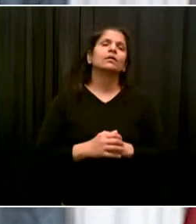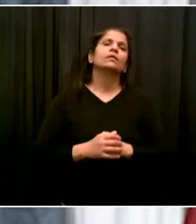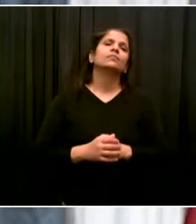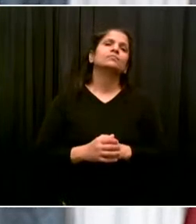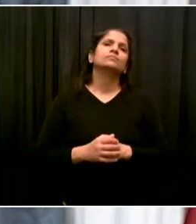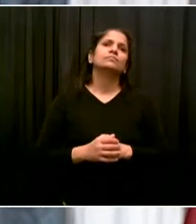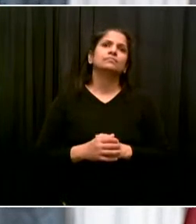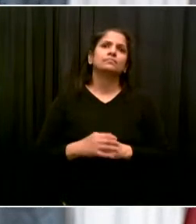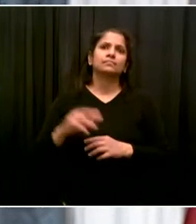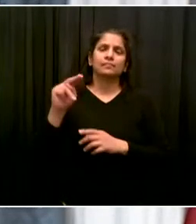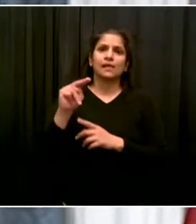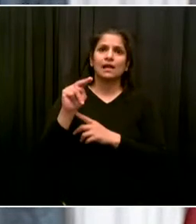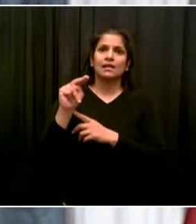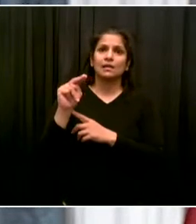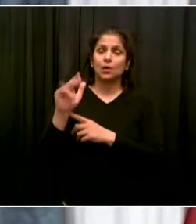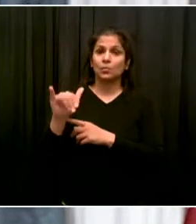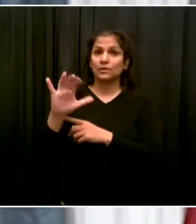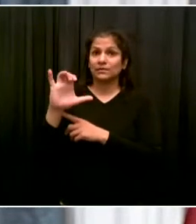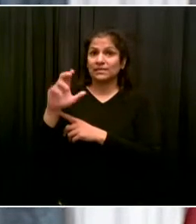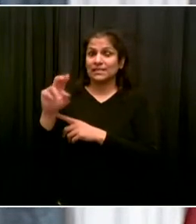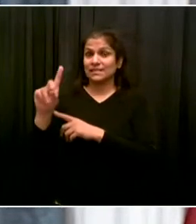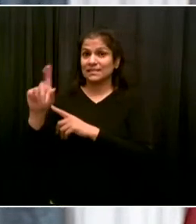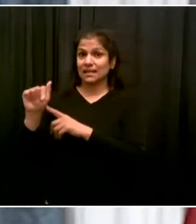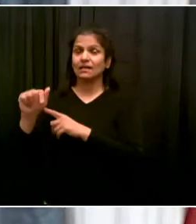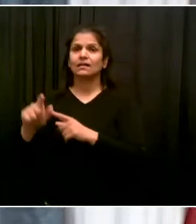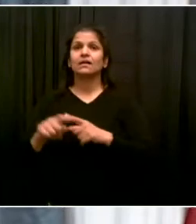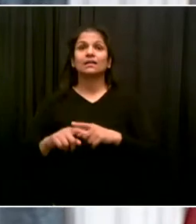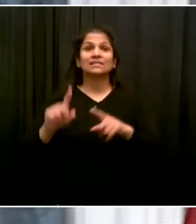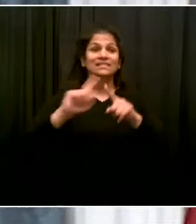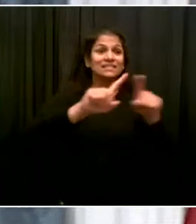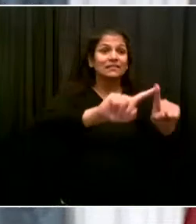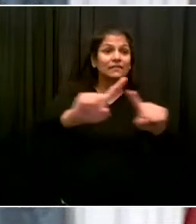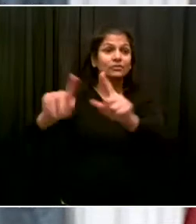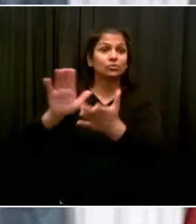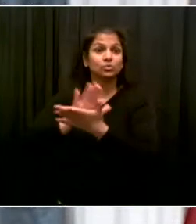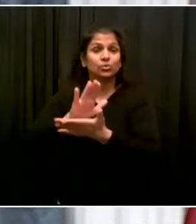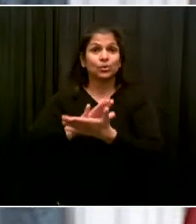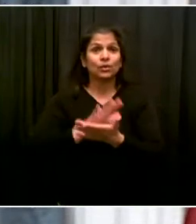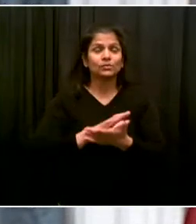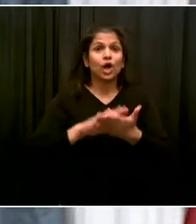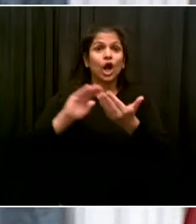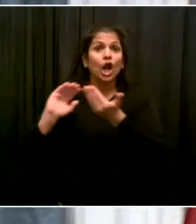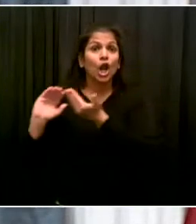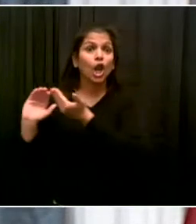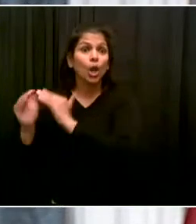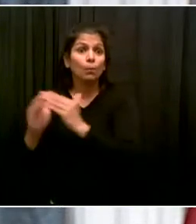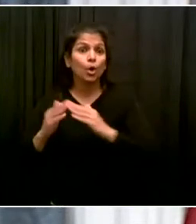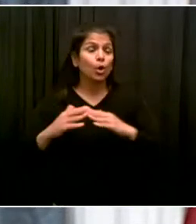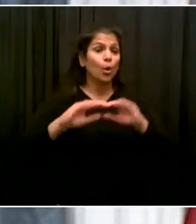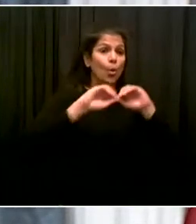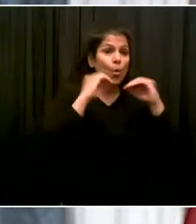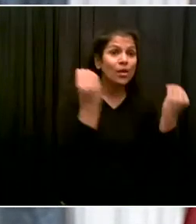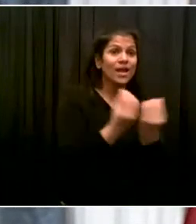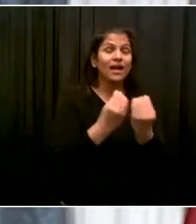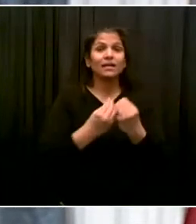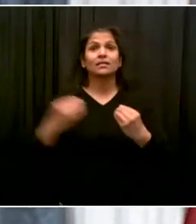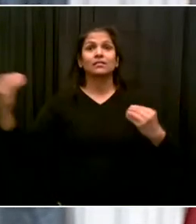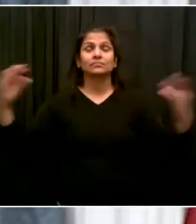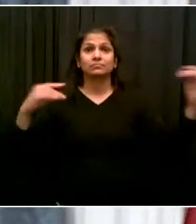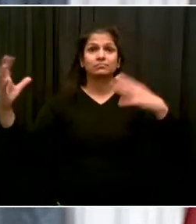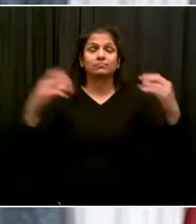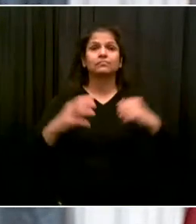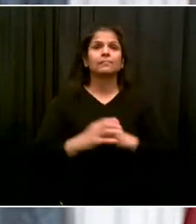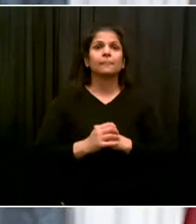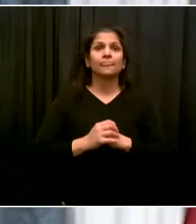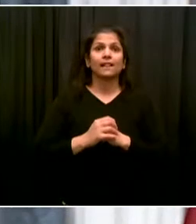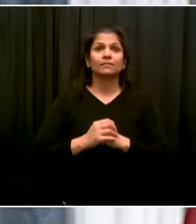our community-based organization partners for making this possible. A special thanks to all the CBOs who have been involved in helping us to